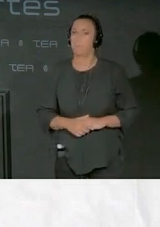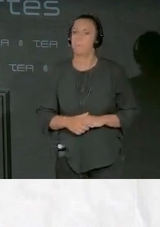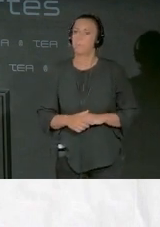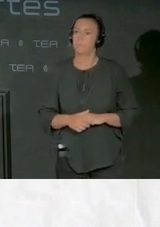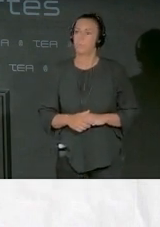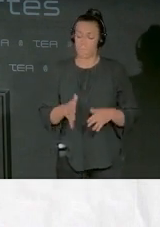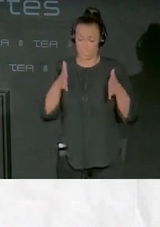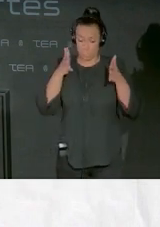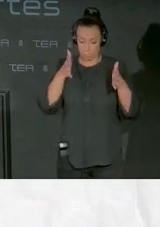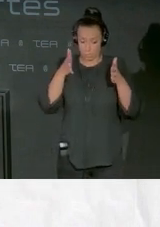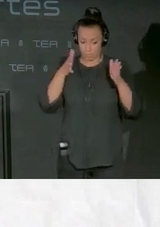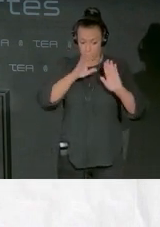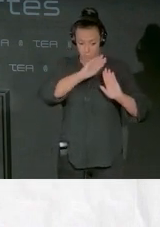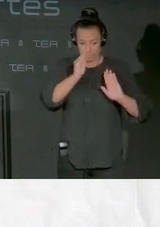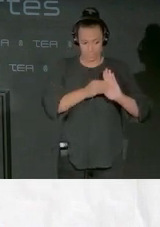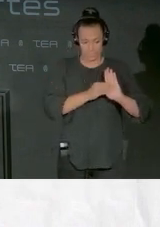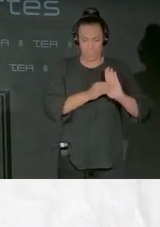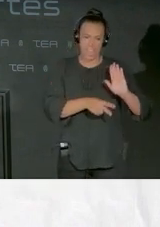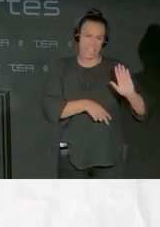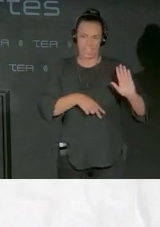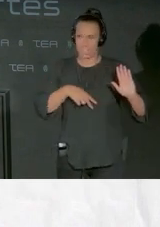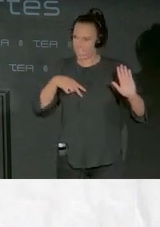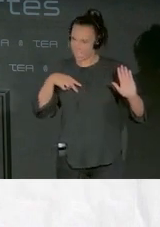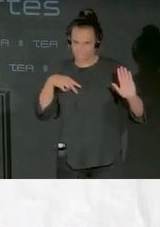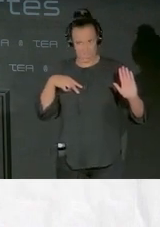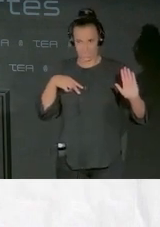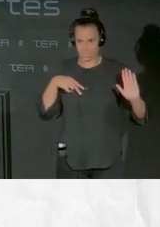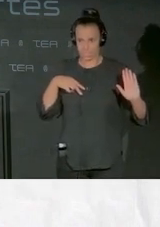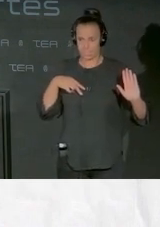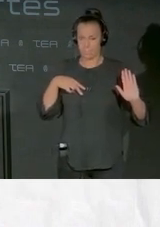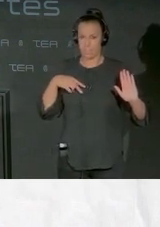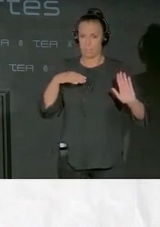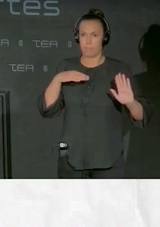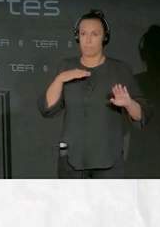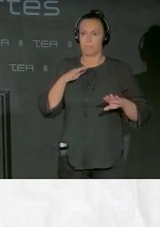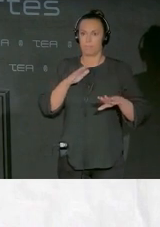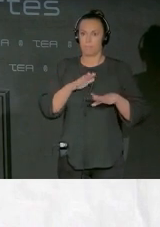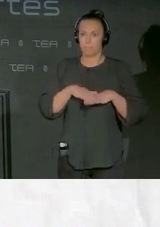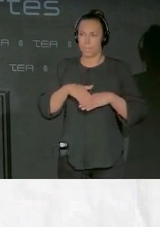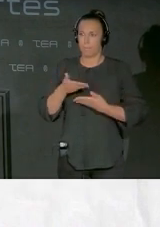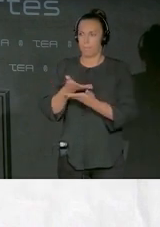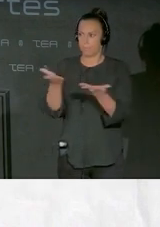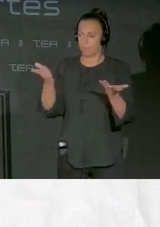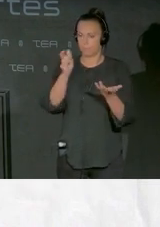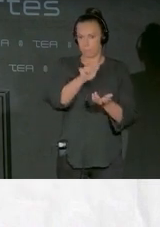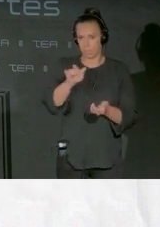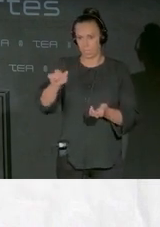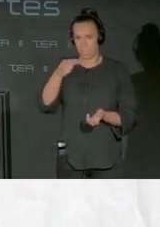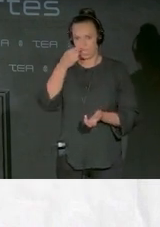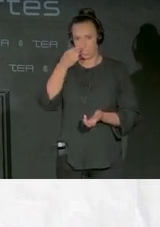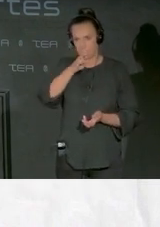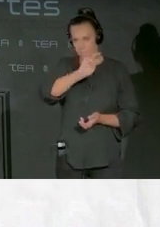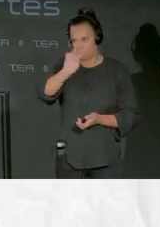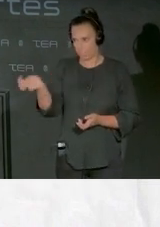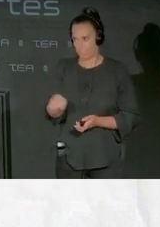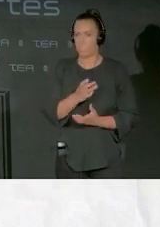recommendations across a range of different stakeholders. And then the last one is really starting to nurture that network of actors.